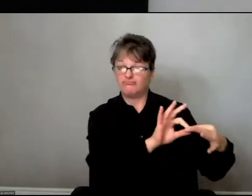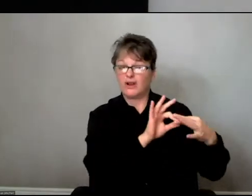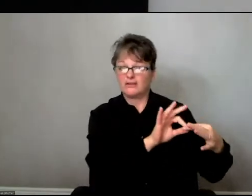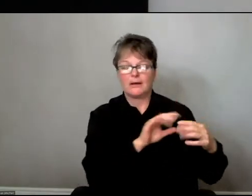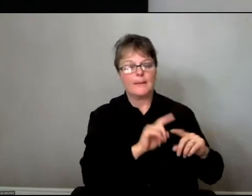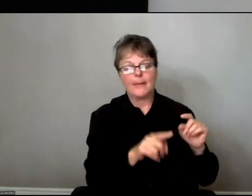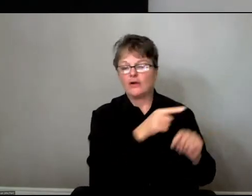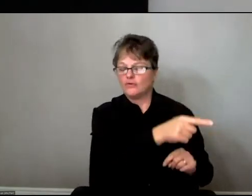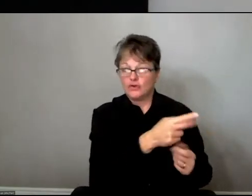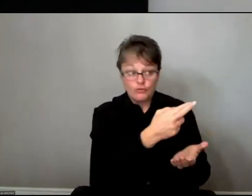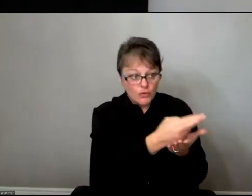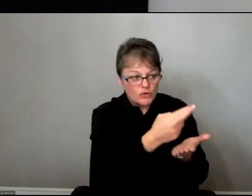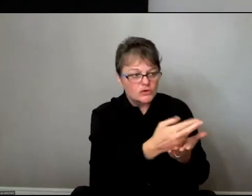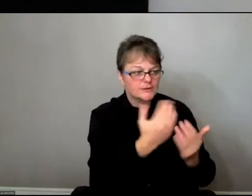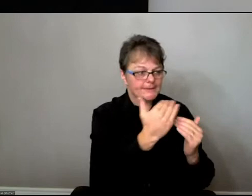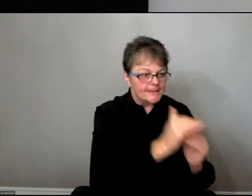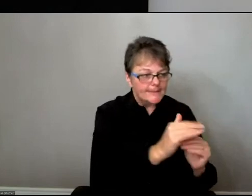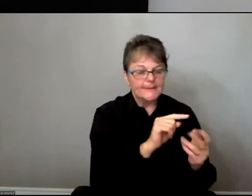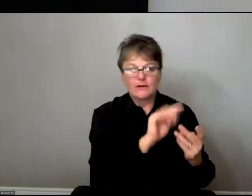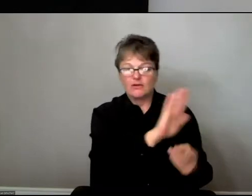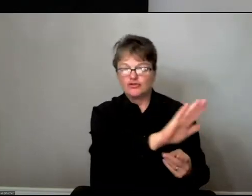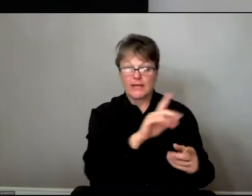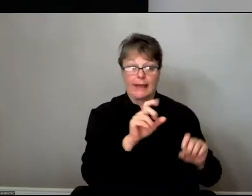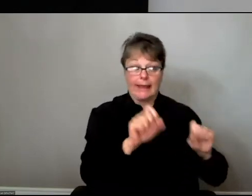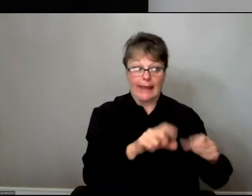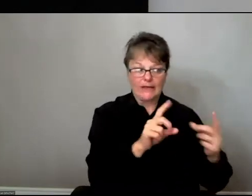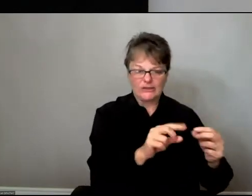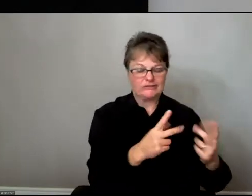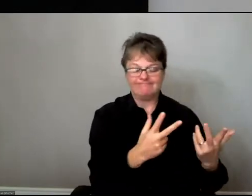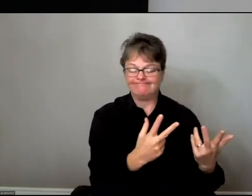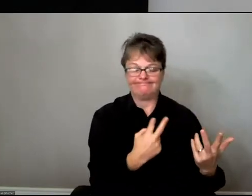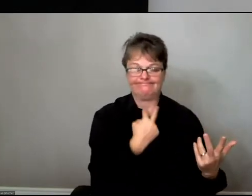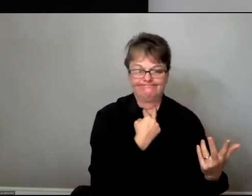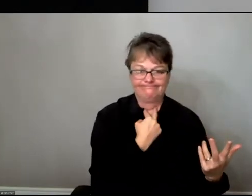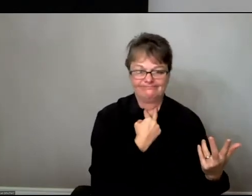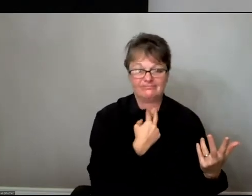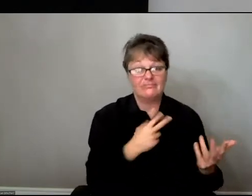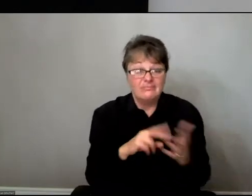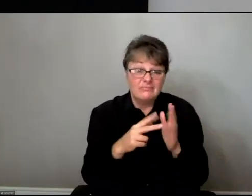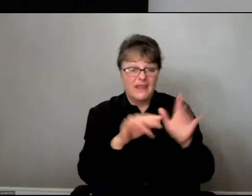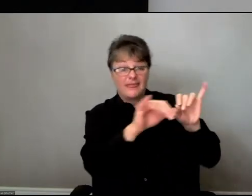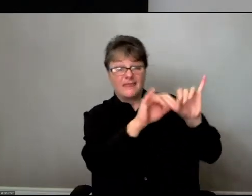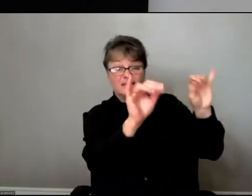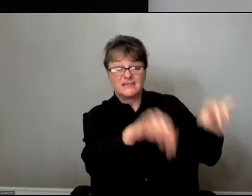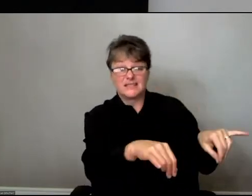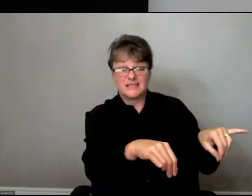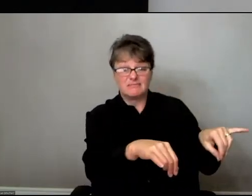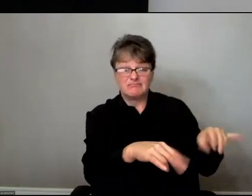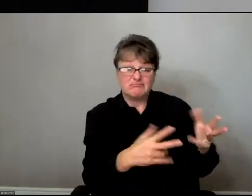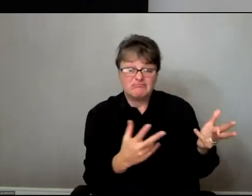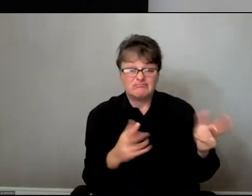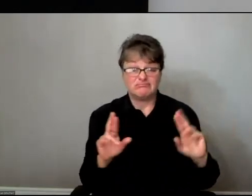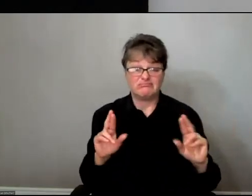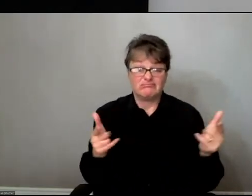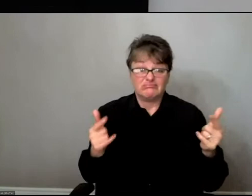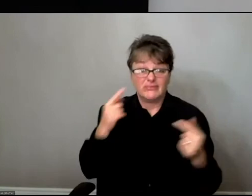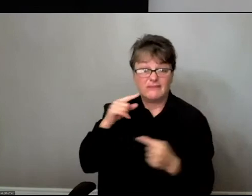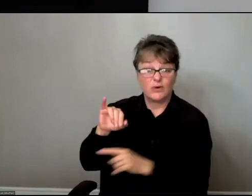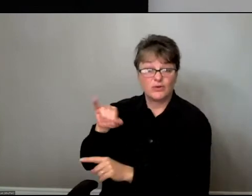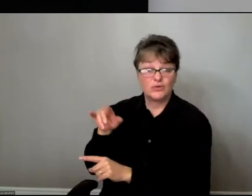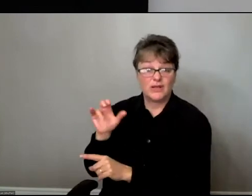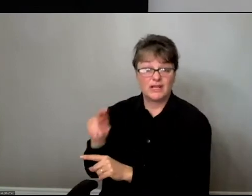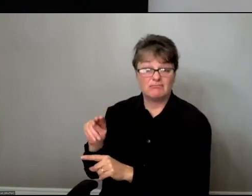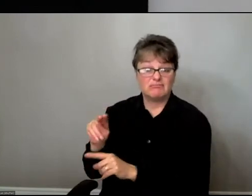were tied also. The system failed Julianne, and the system failed us.